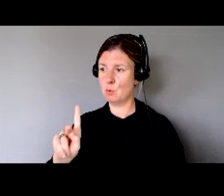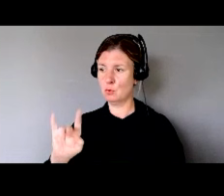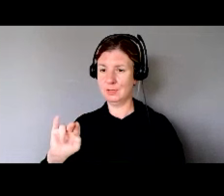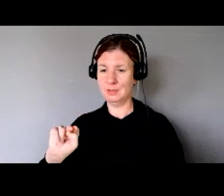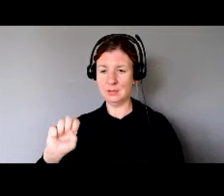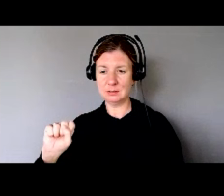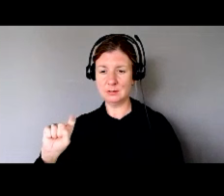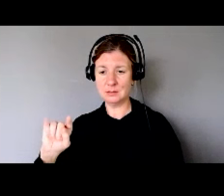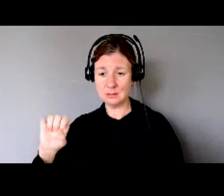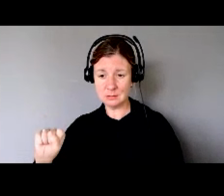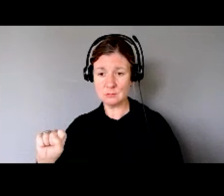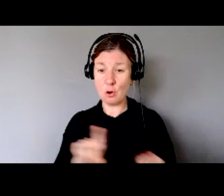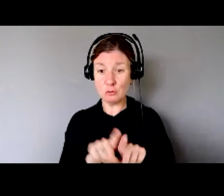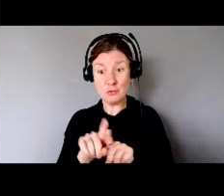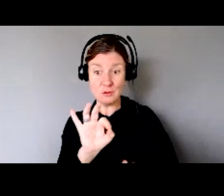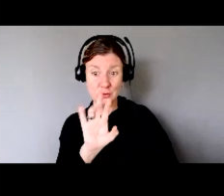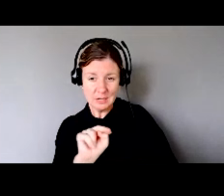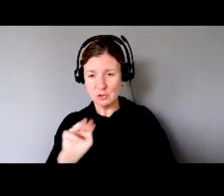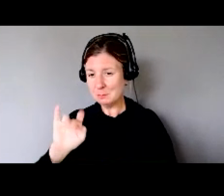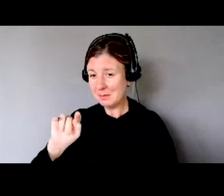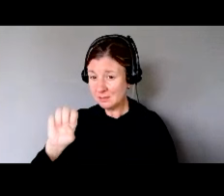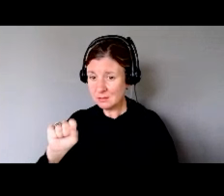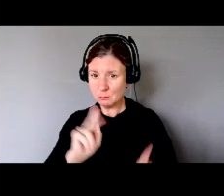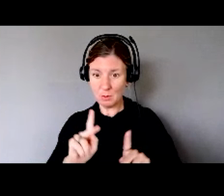Métis people that call this land home today.